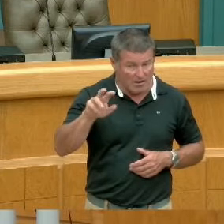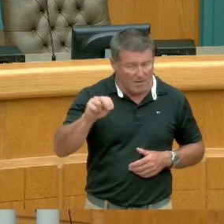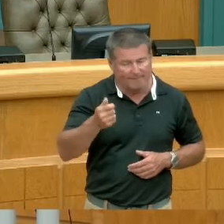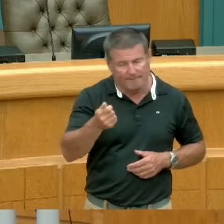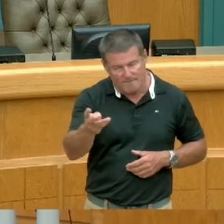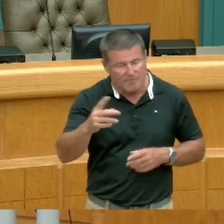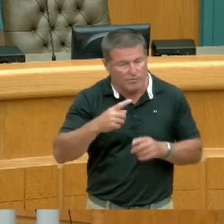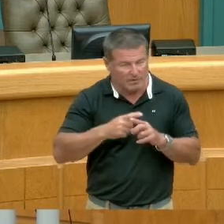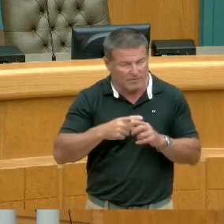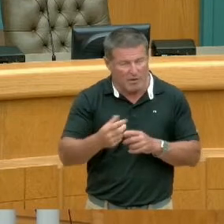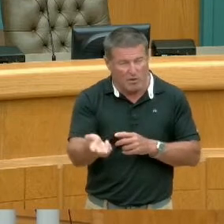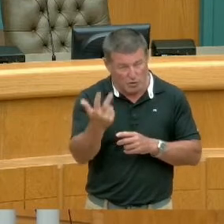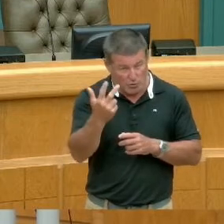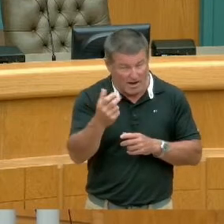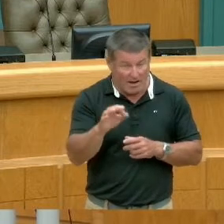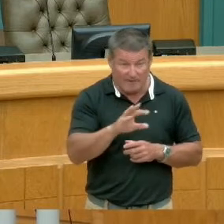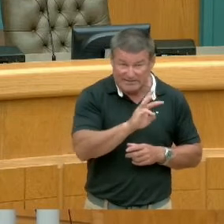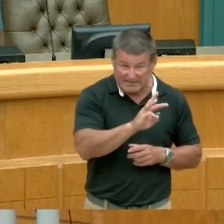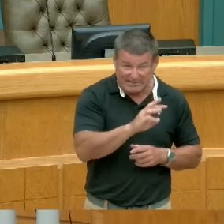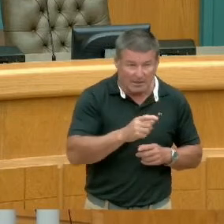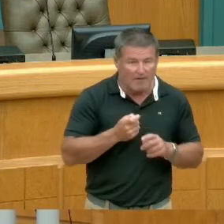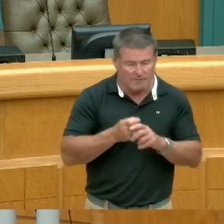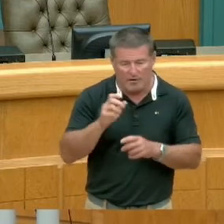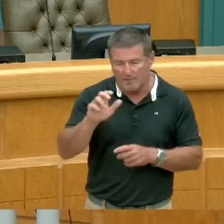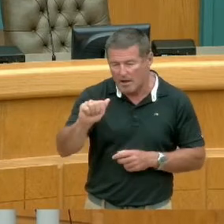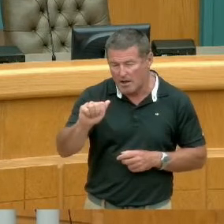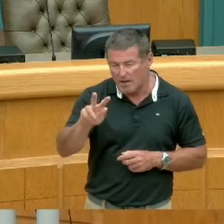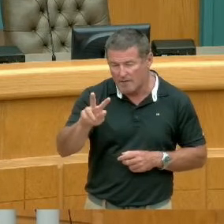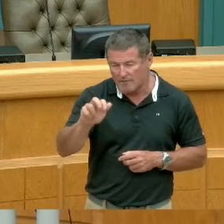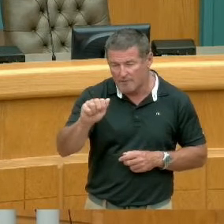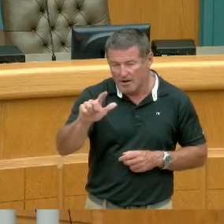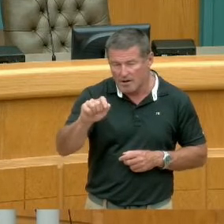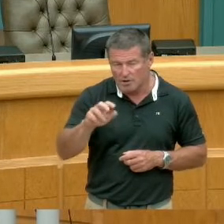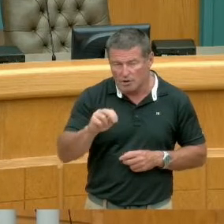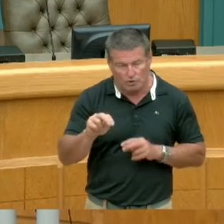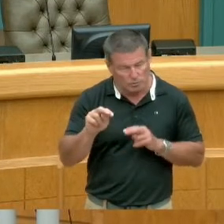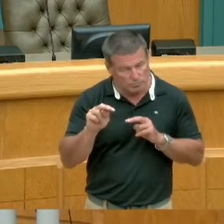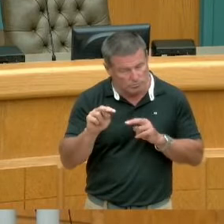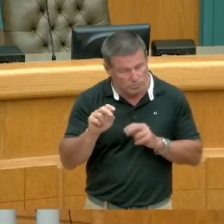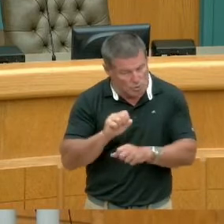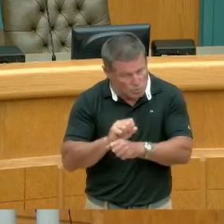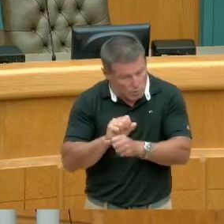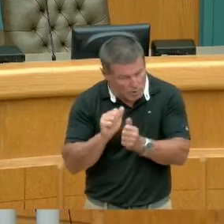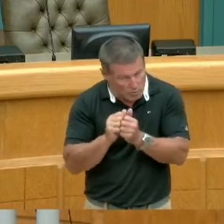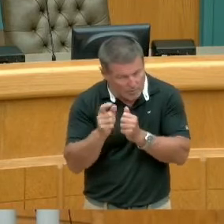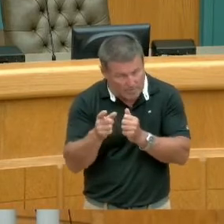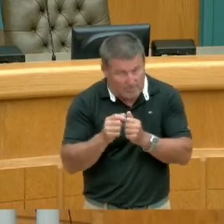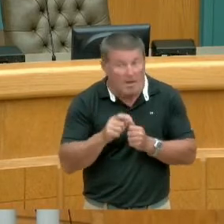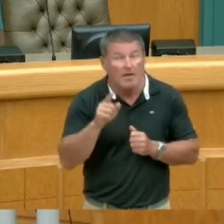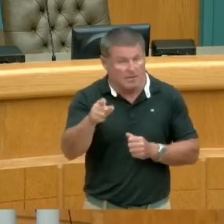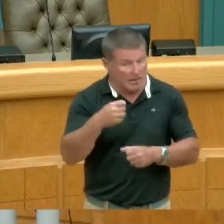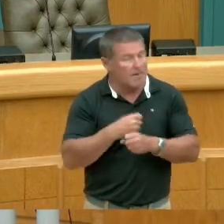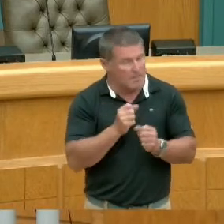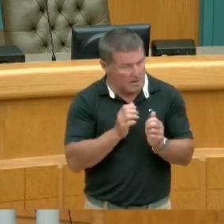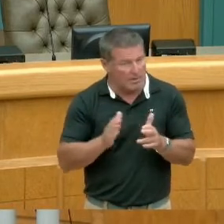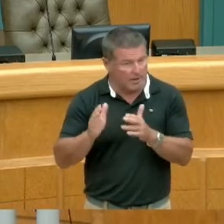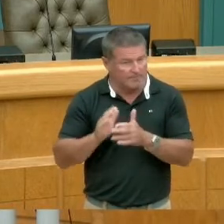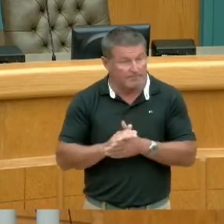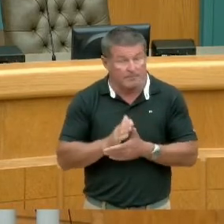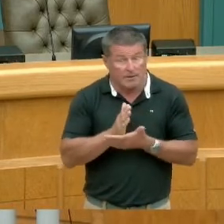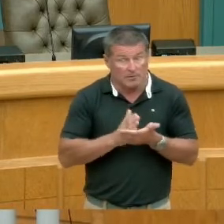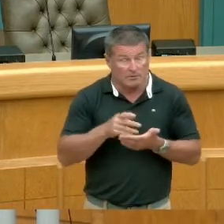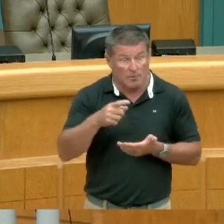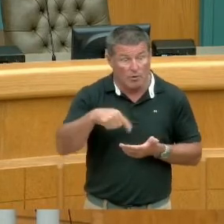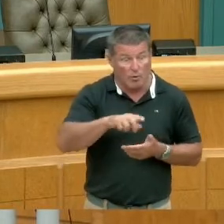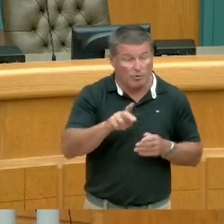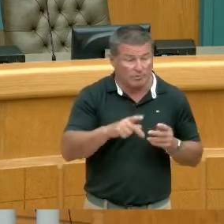had 3 today out of those reported today. So we're still continuing to work with them. They do have a plan. You know, some of those individuals,